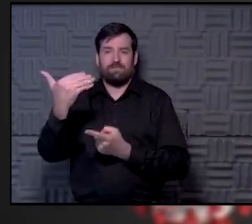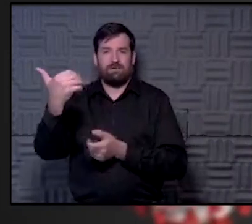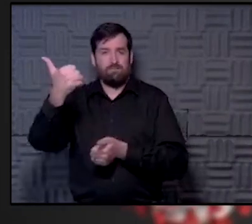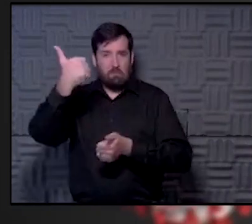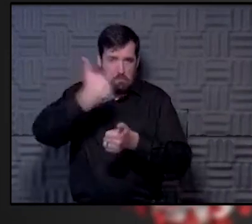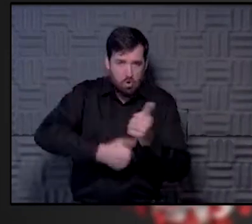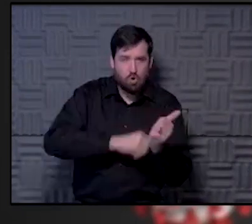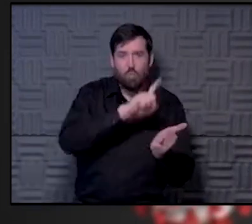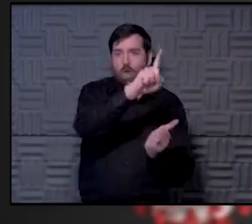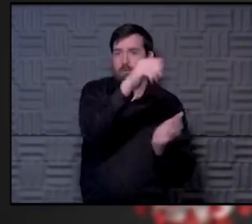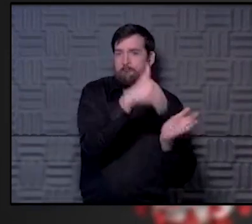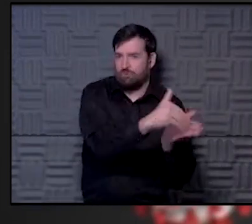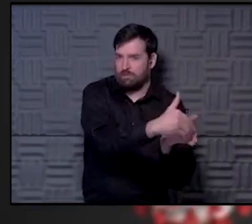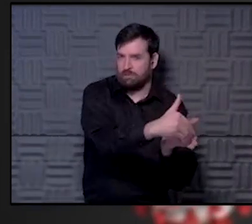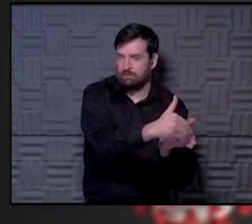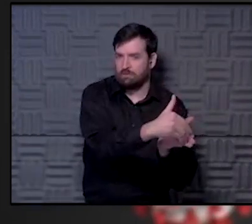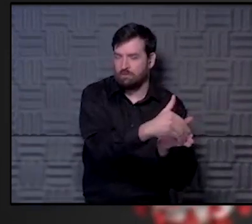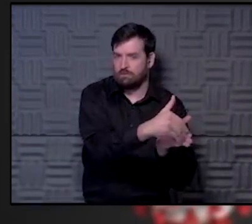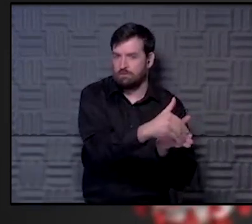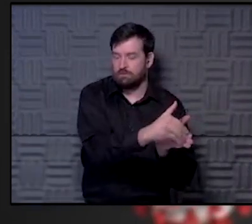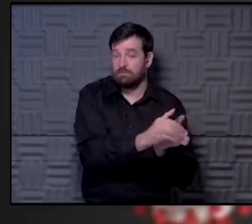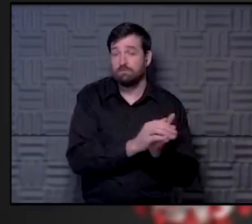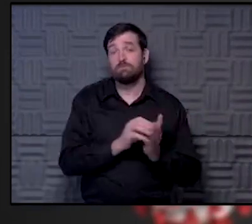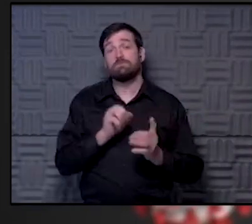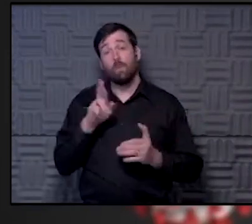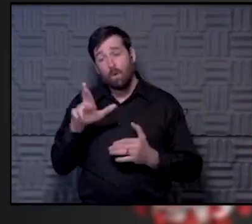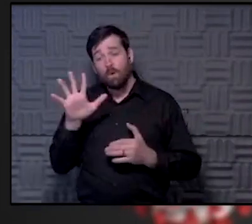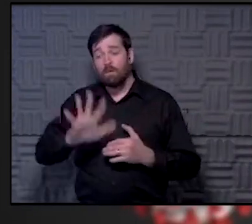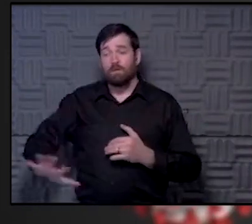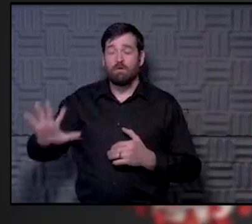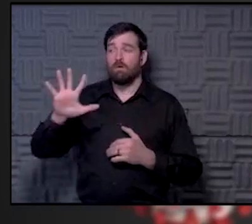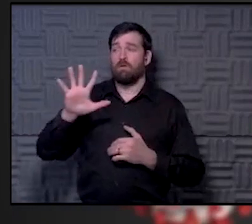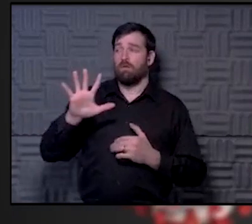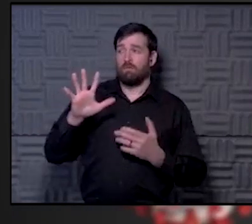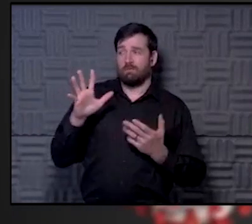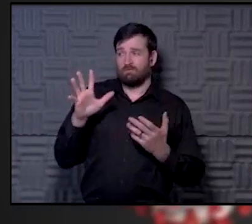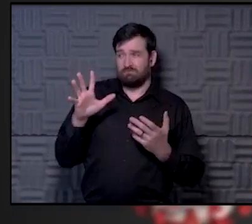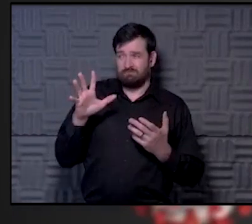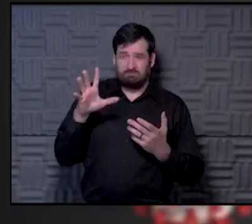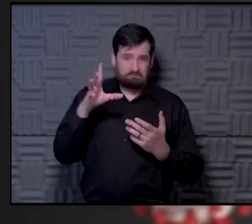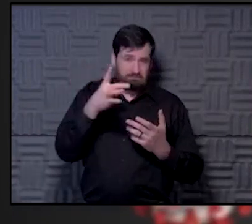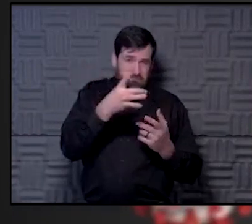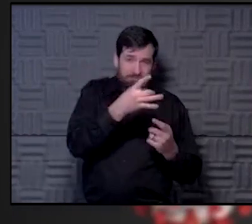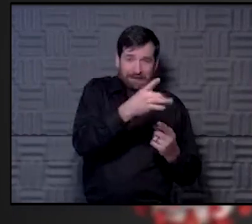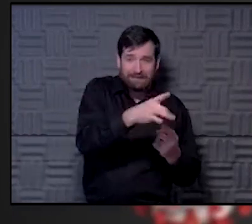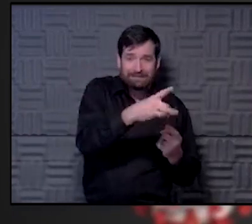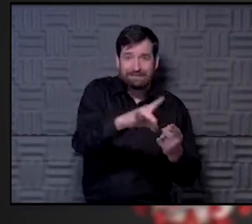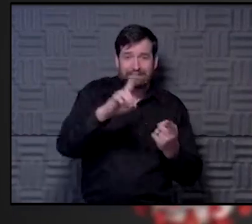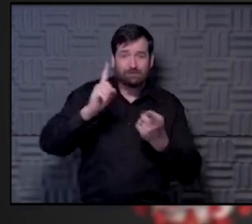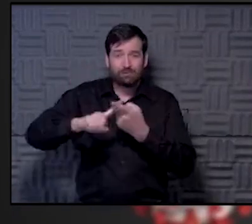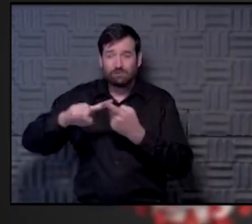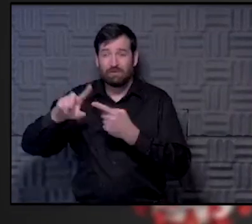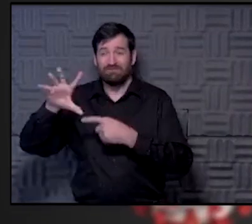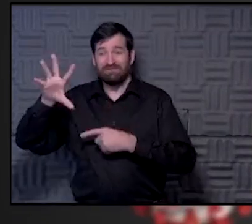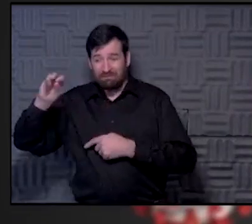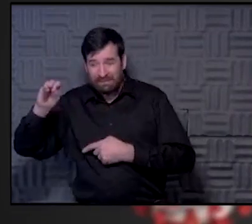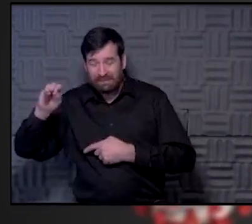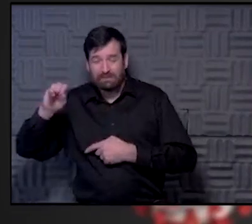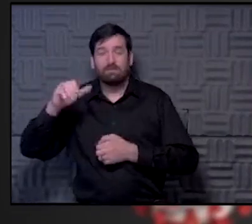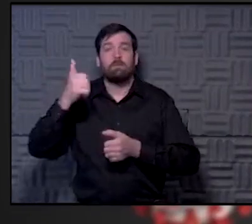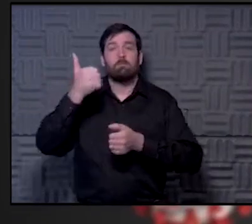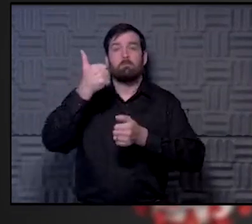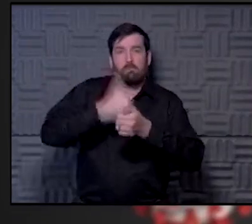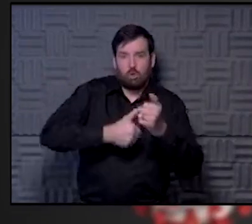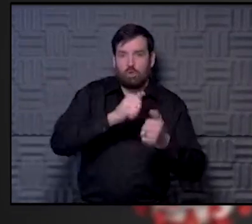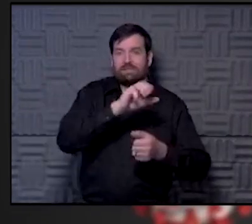million, or maybe 18 to 50 in 6 million. Right. And